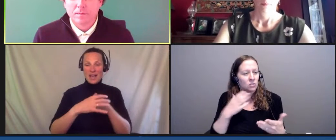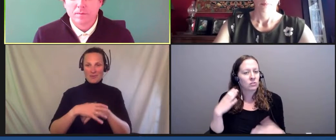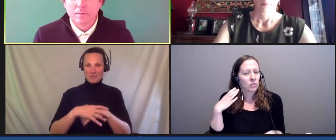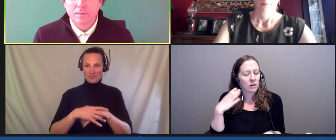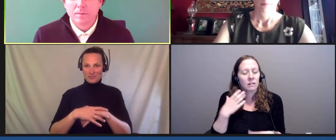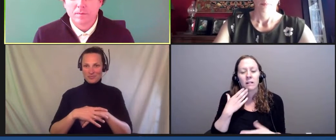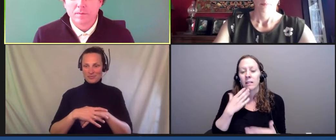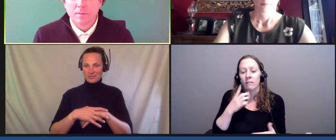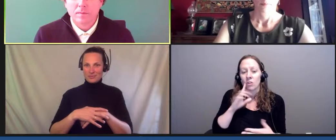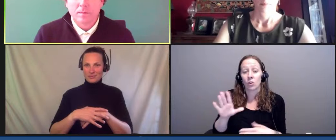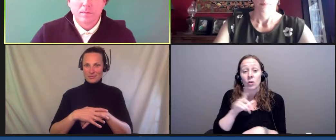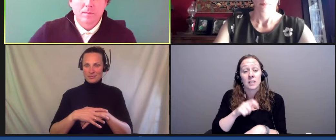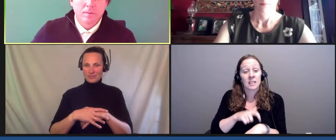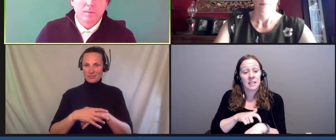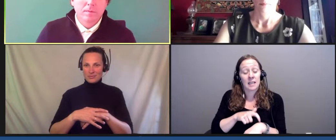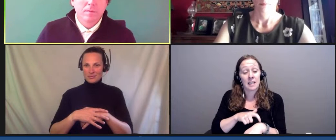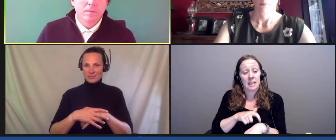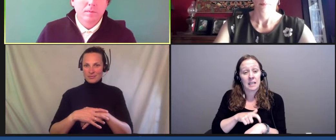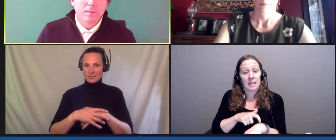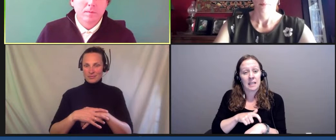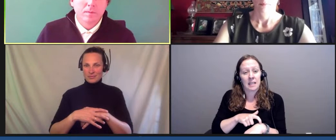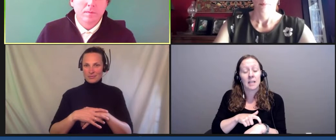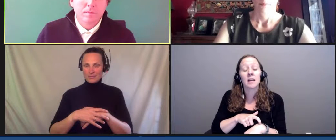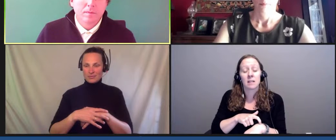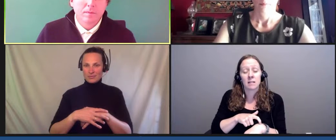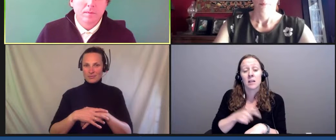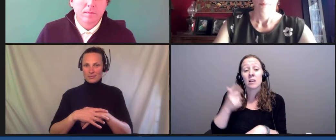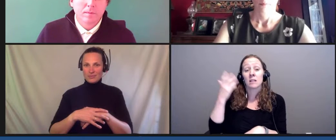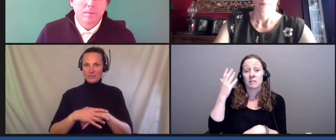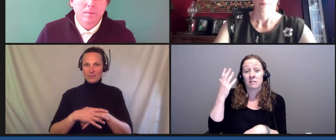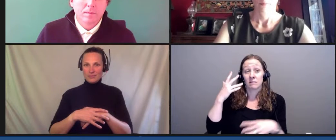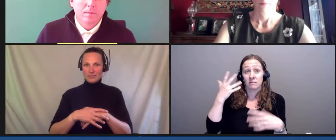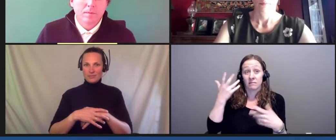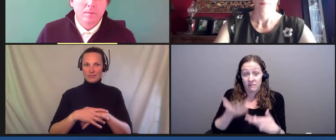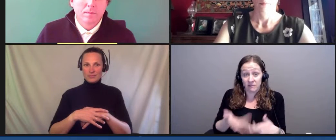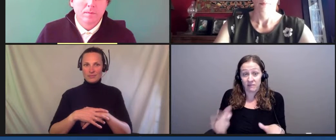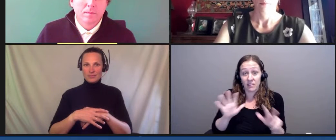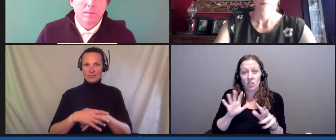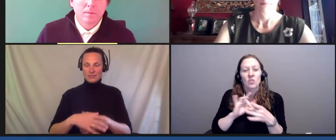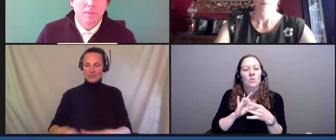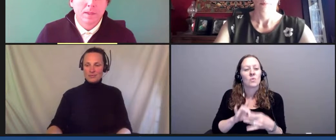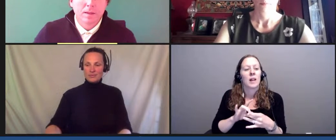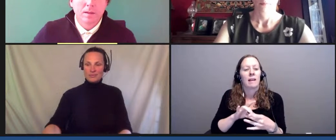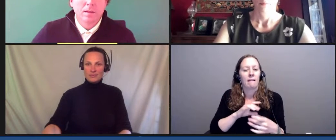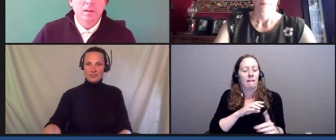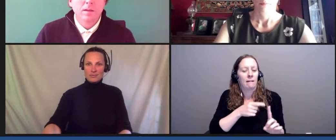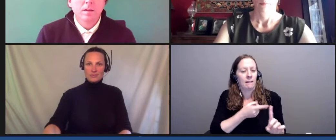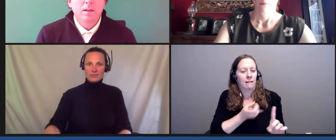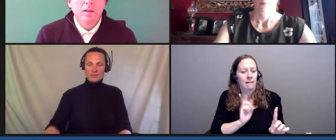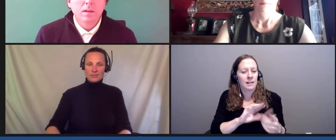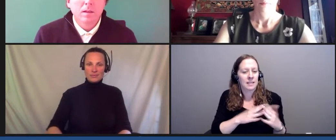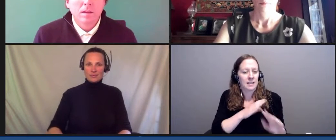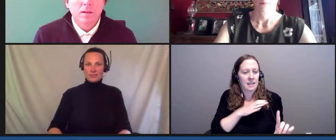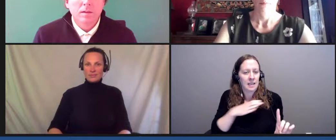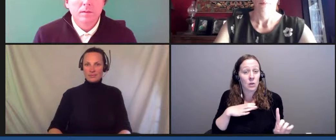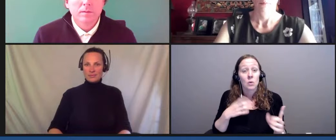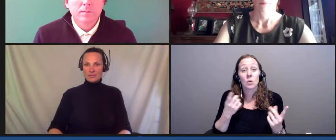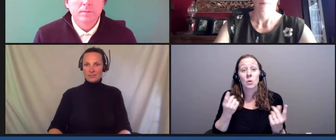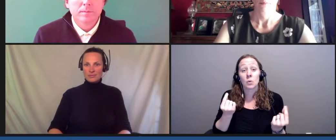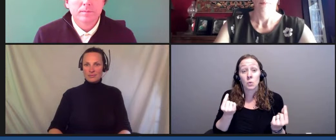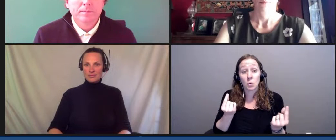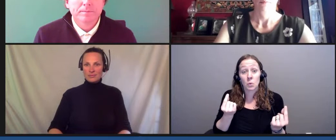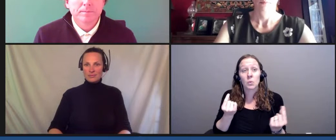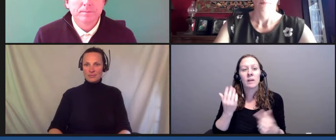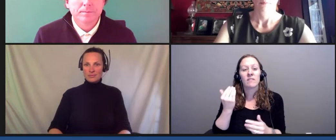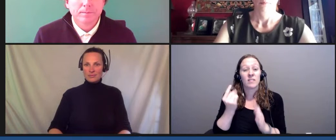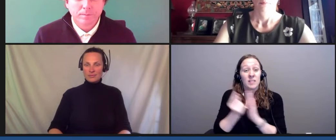time. This concludes the technical briefing with regards to the councillor portion. We'll take a 15-minute break and